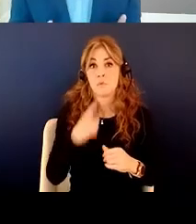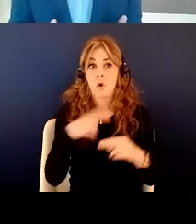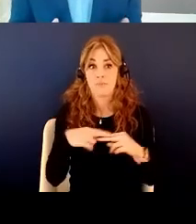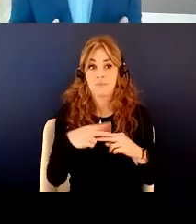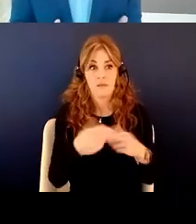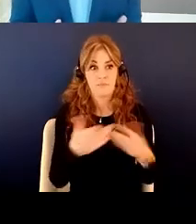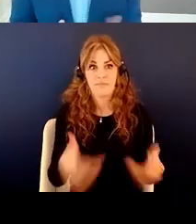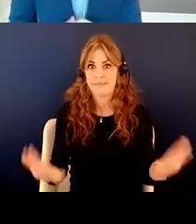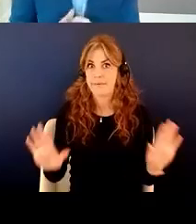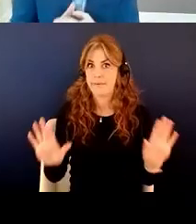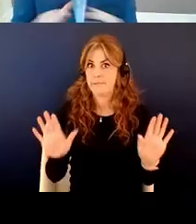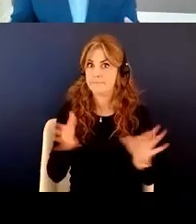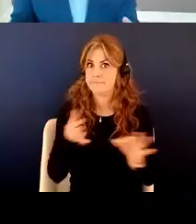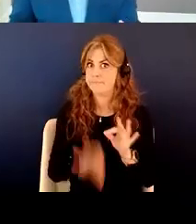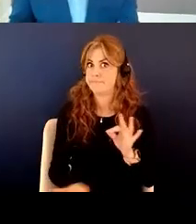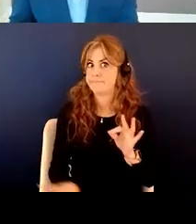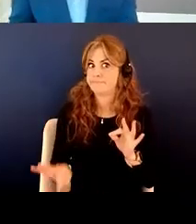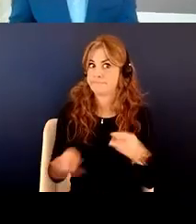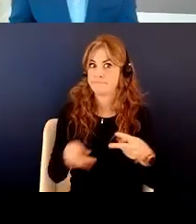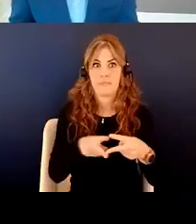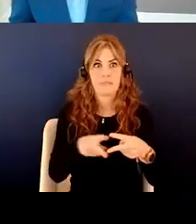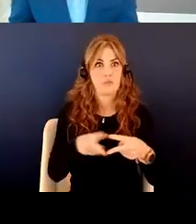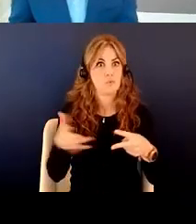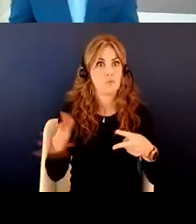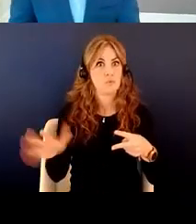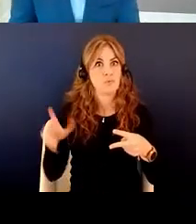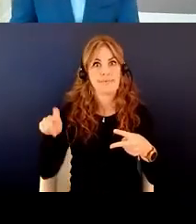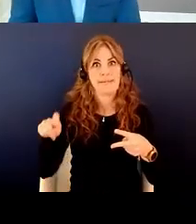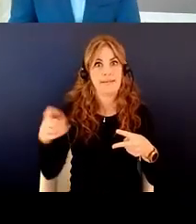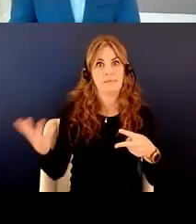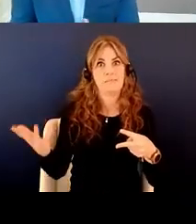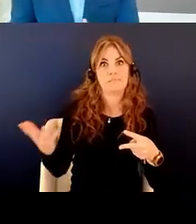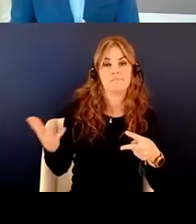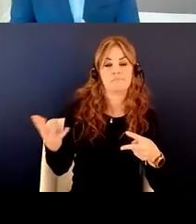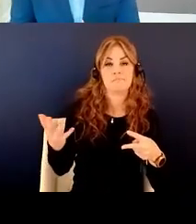it. Those are the two pieces of information you need,